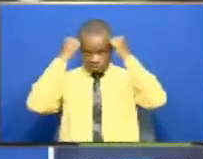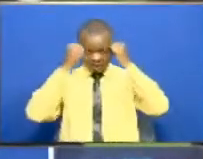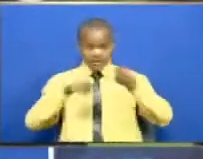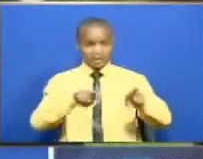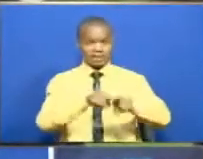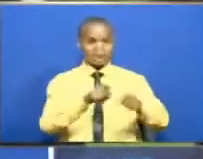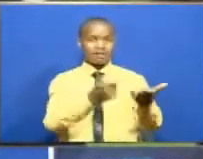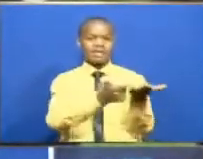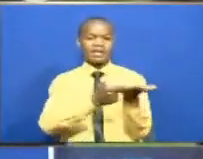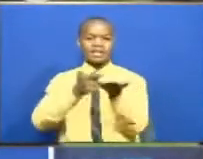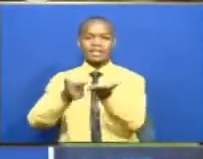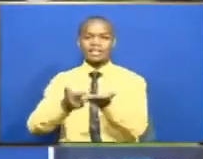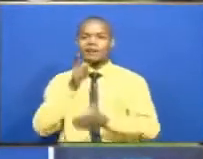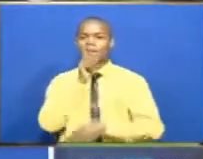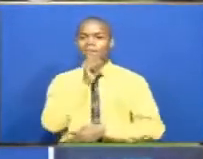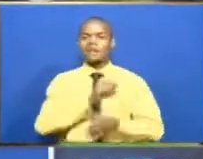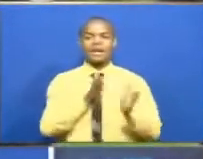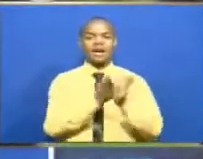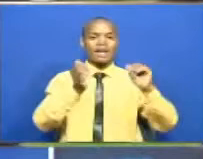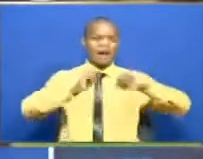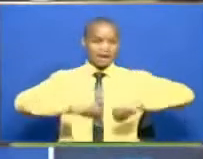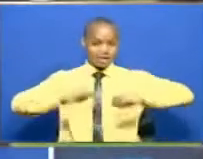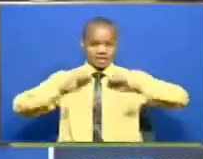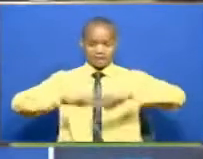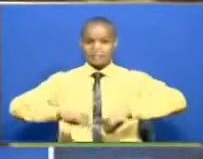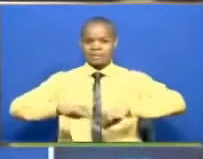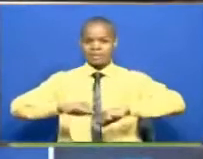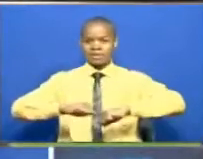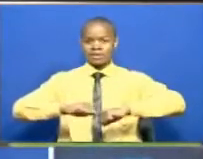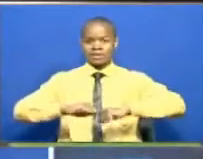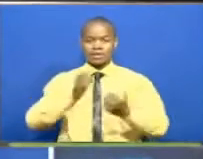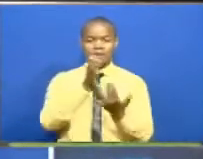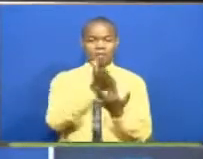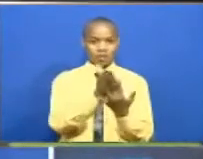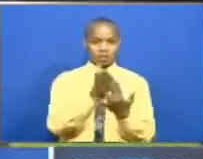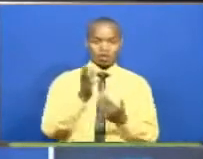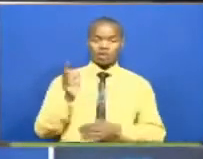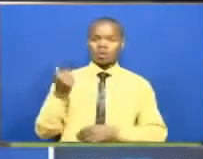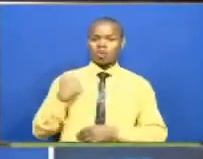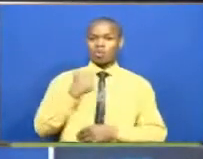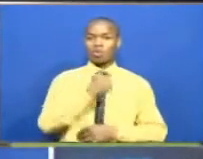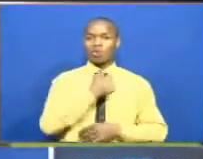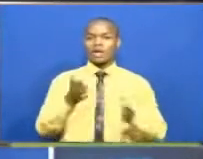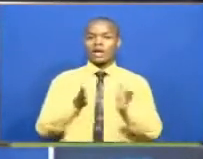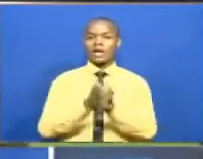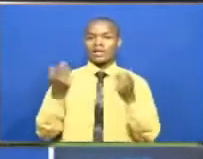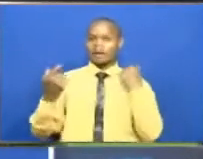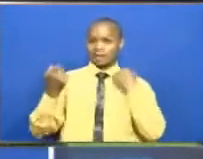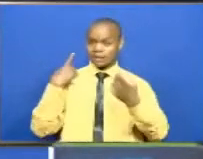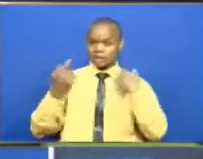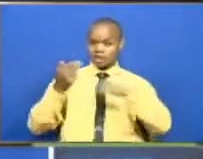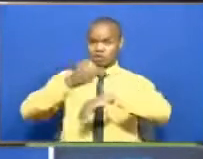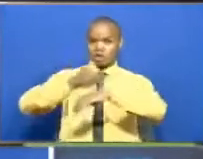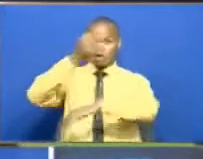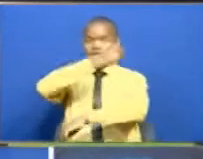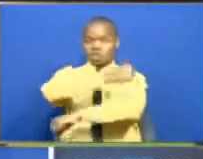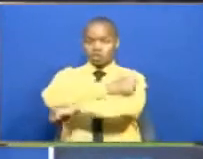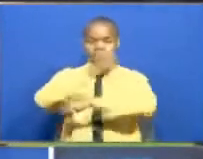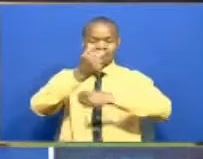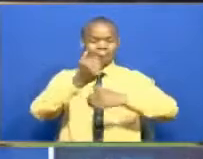discussed and arrived at an agreement between us and Kericho High School. You know, Kericho High School is just a neighboring